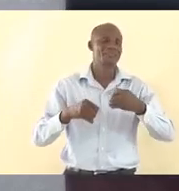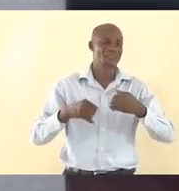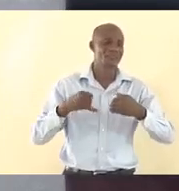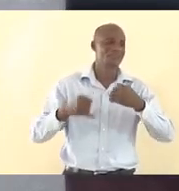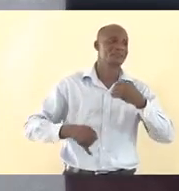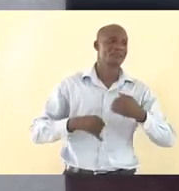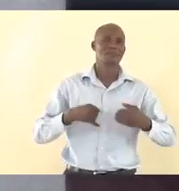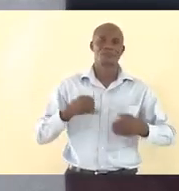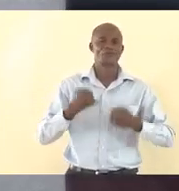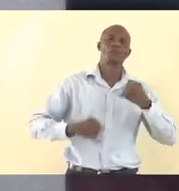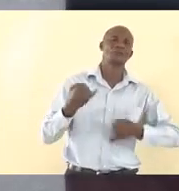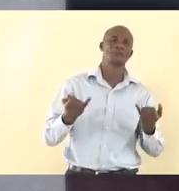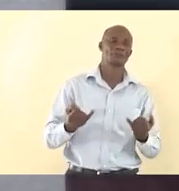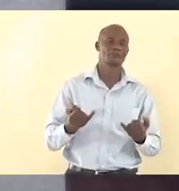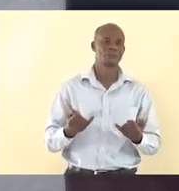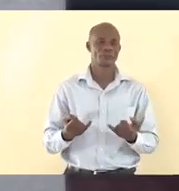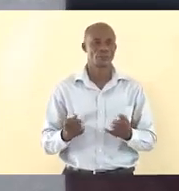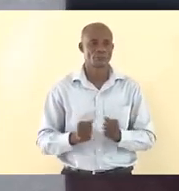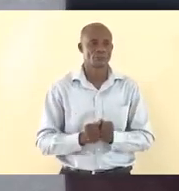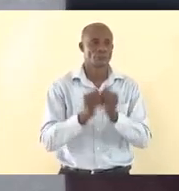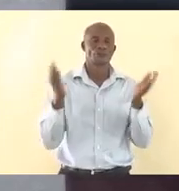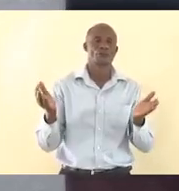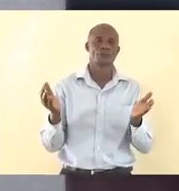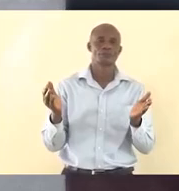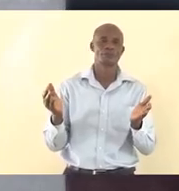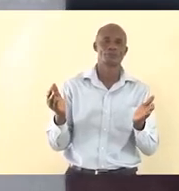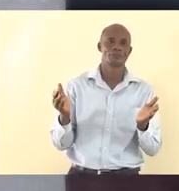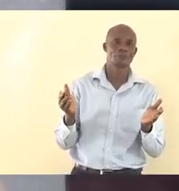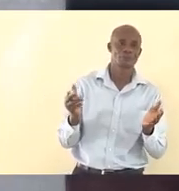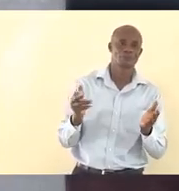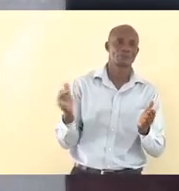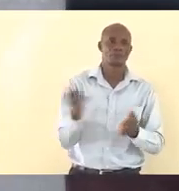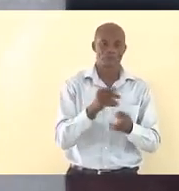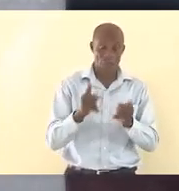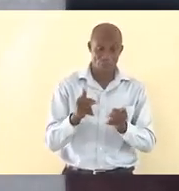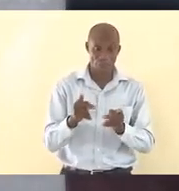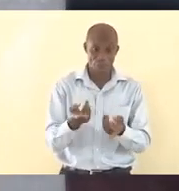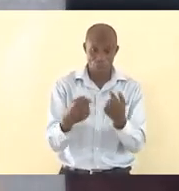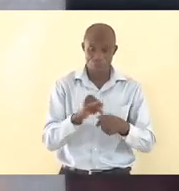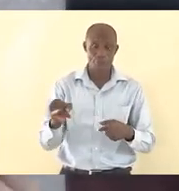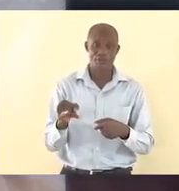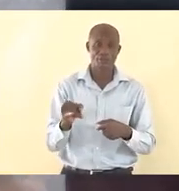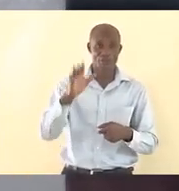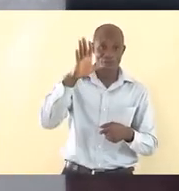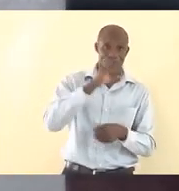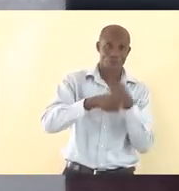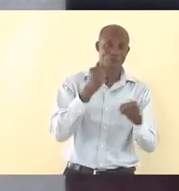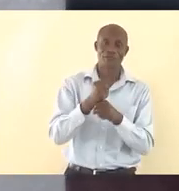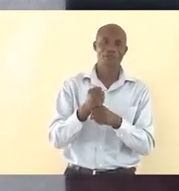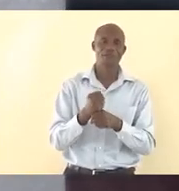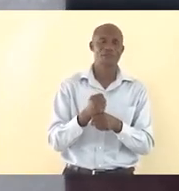Without concrete involvement, there are people who've been coming here for 5 years, but they have never been involved. I don't even know their names. And the reason why I don't know their names is that they are not